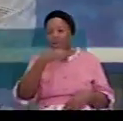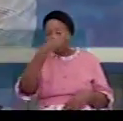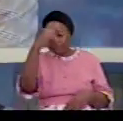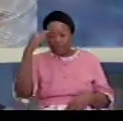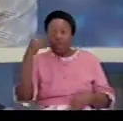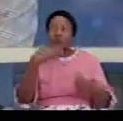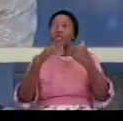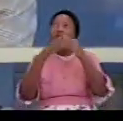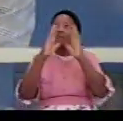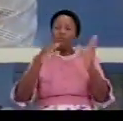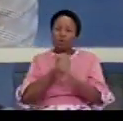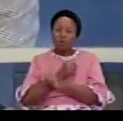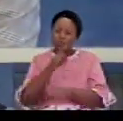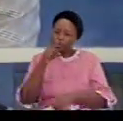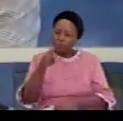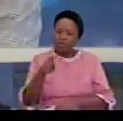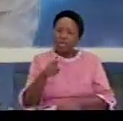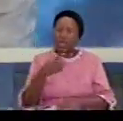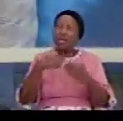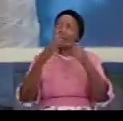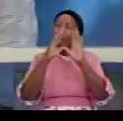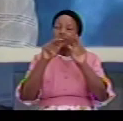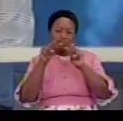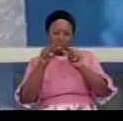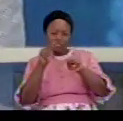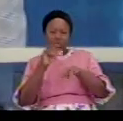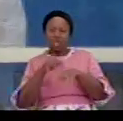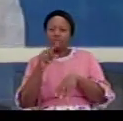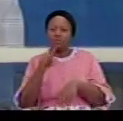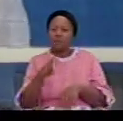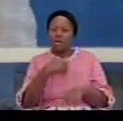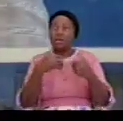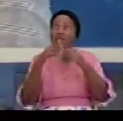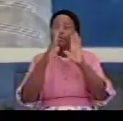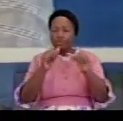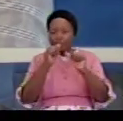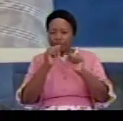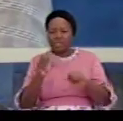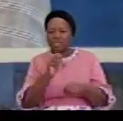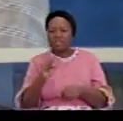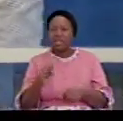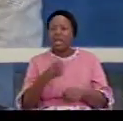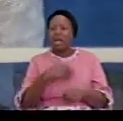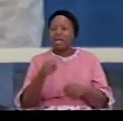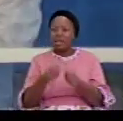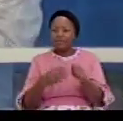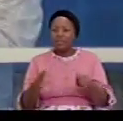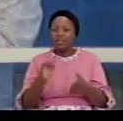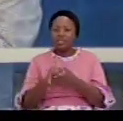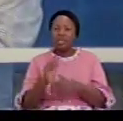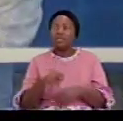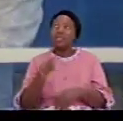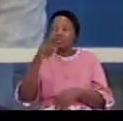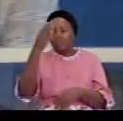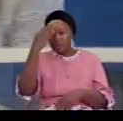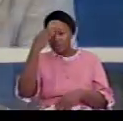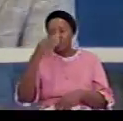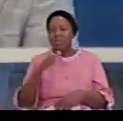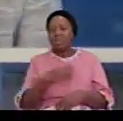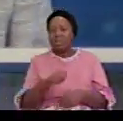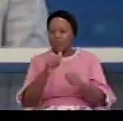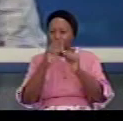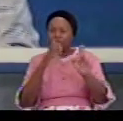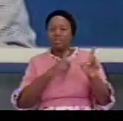heaven loves you, heaven looks at you, and heaven blesses everything in you. It says, bless the